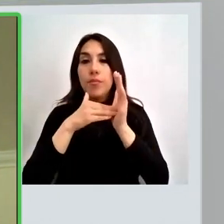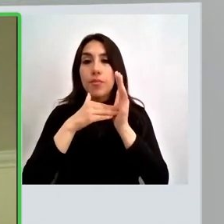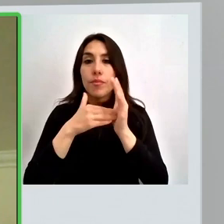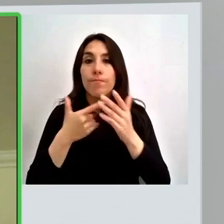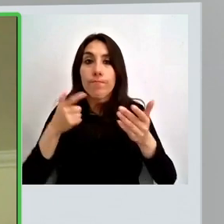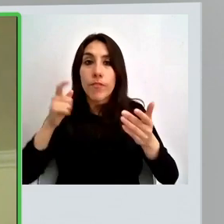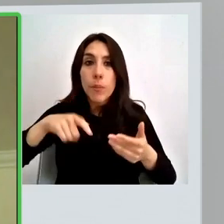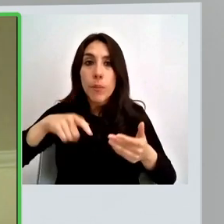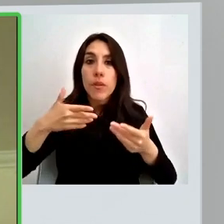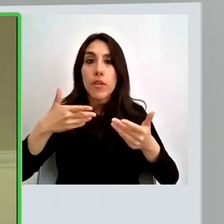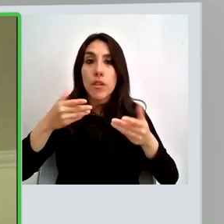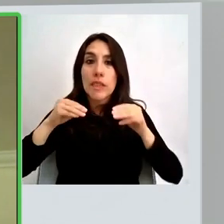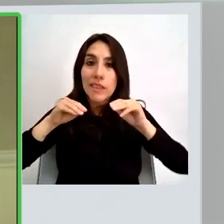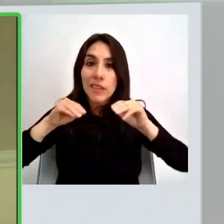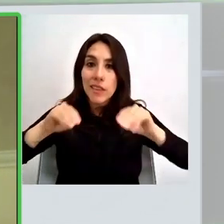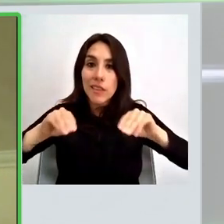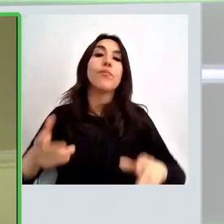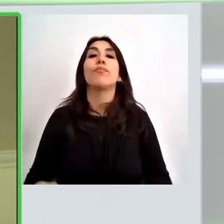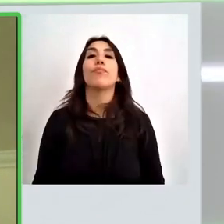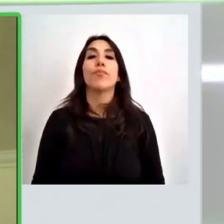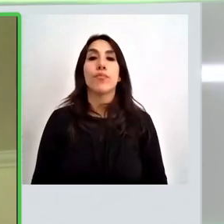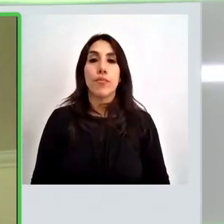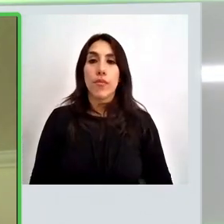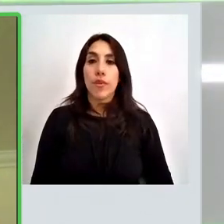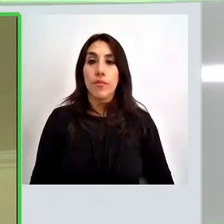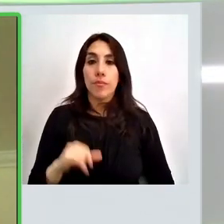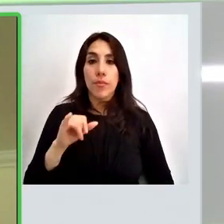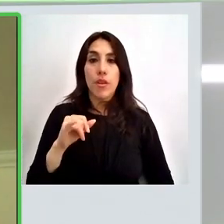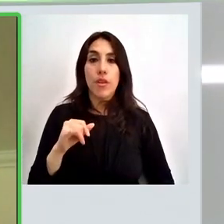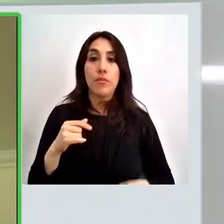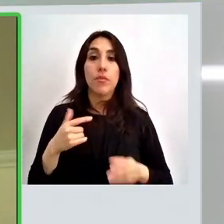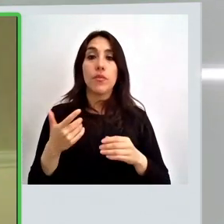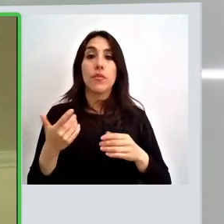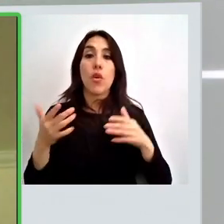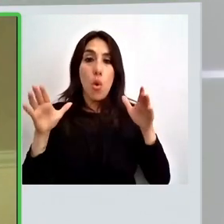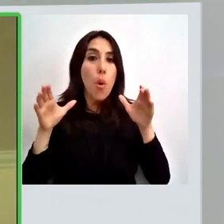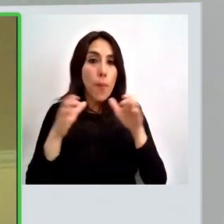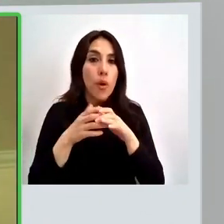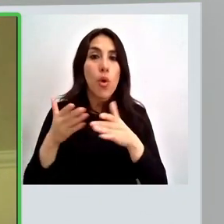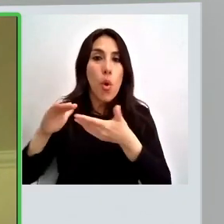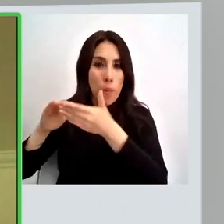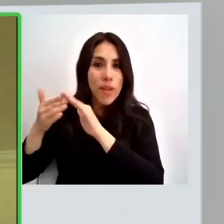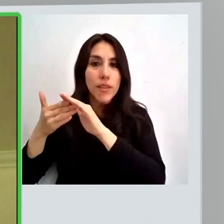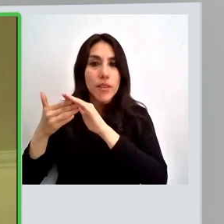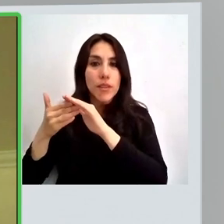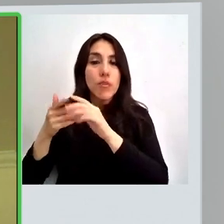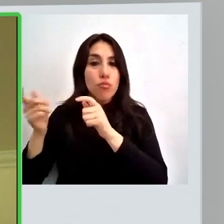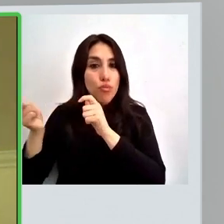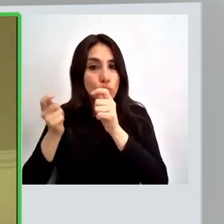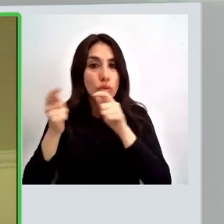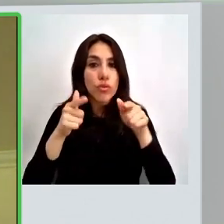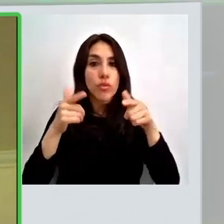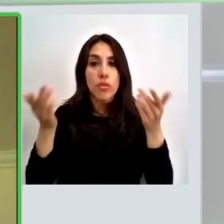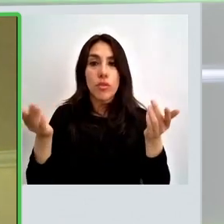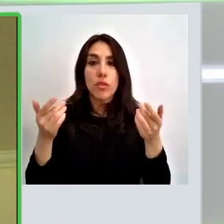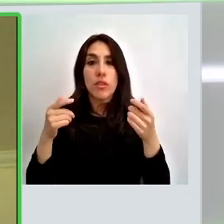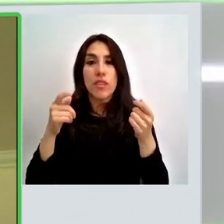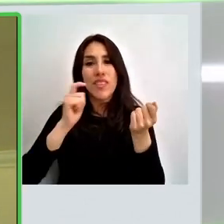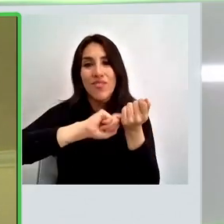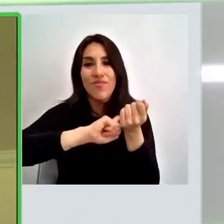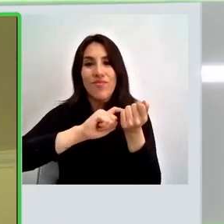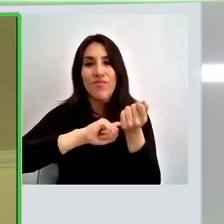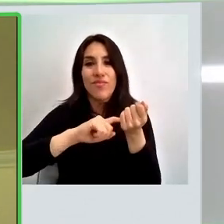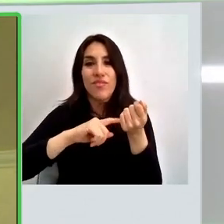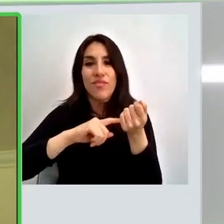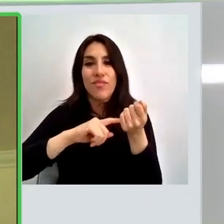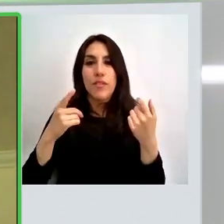their families and the business community to break down these attitudes. So again, my thanks to Chile and the foundation for